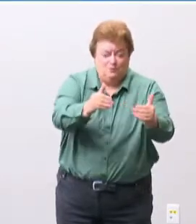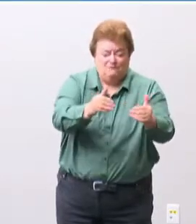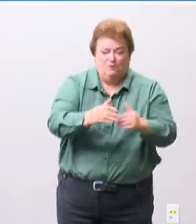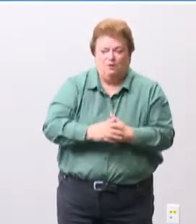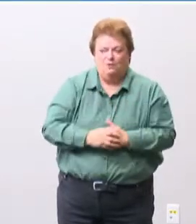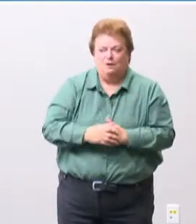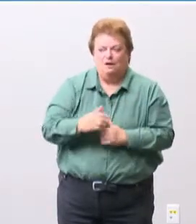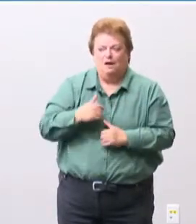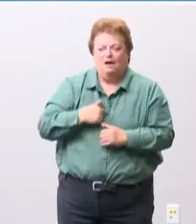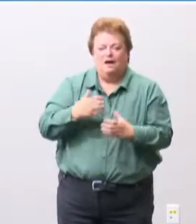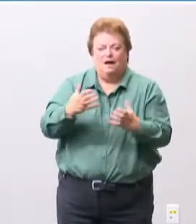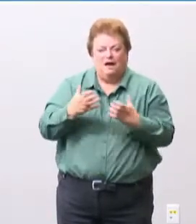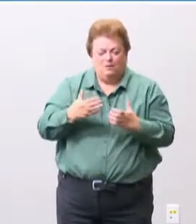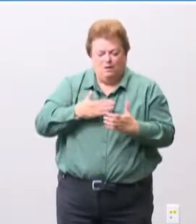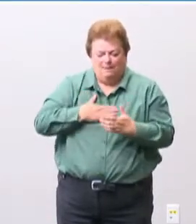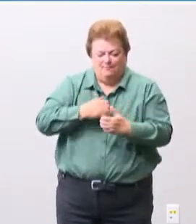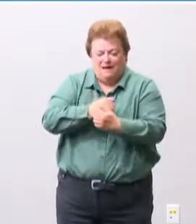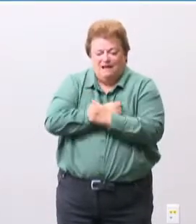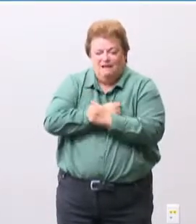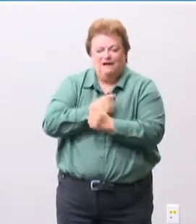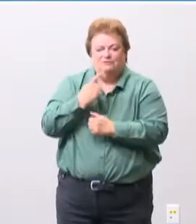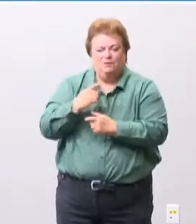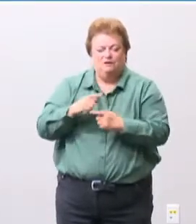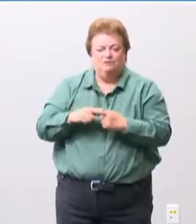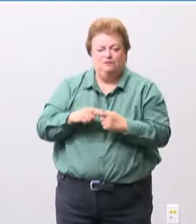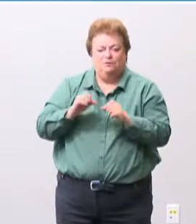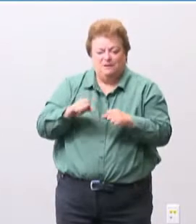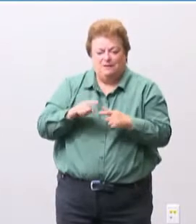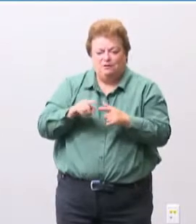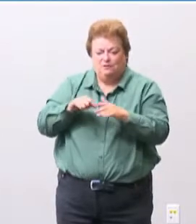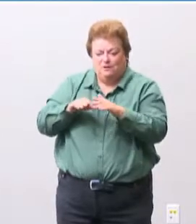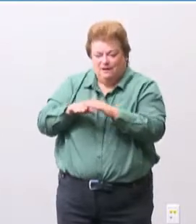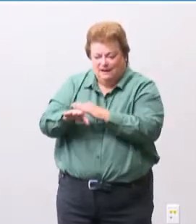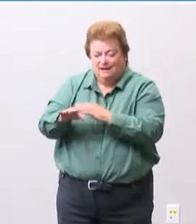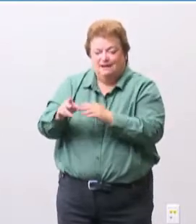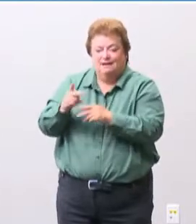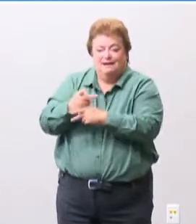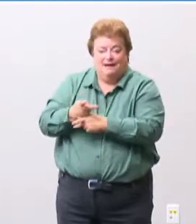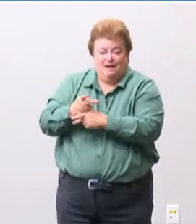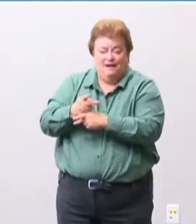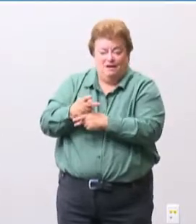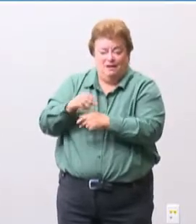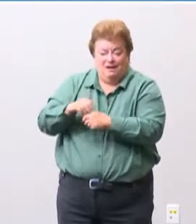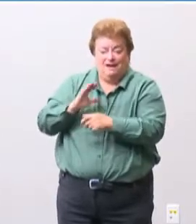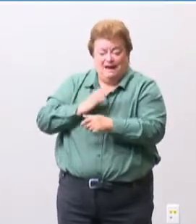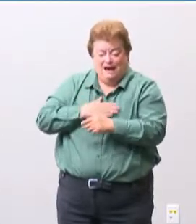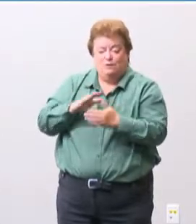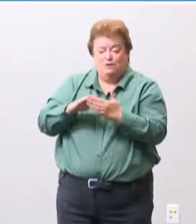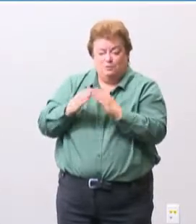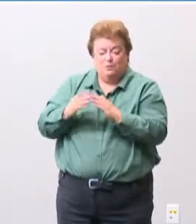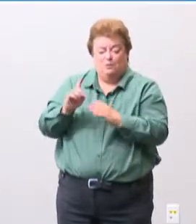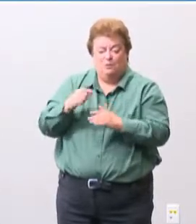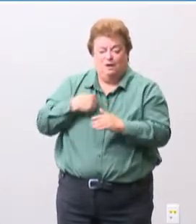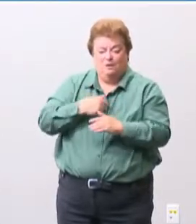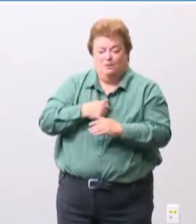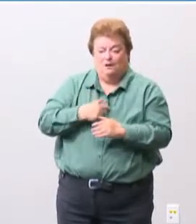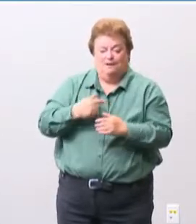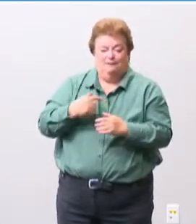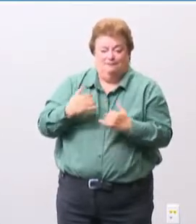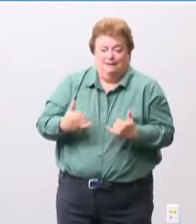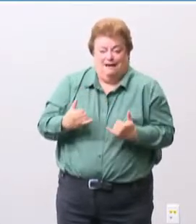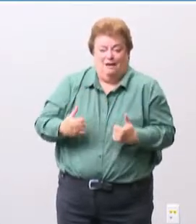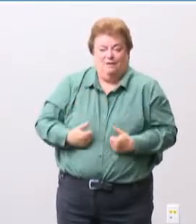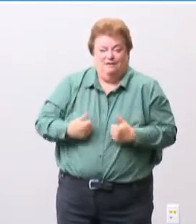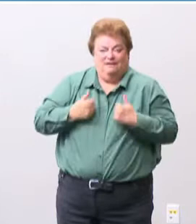I want my loved ones to be able to access care if they need it in our community where we are. I don't want to have